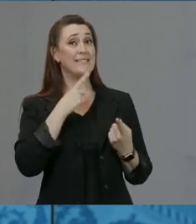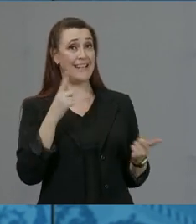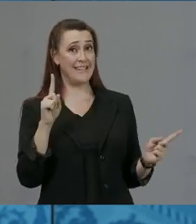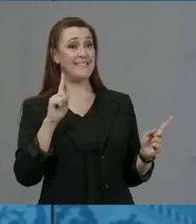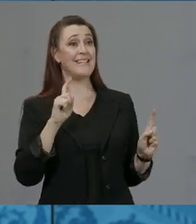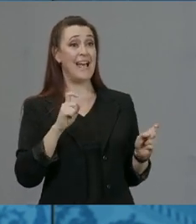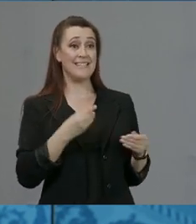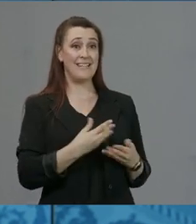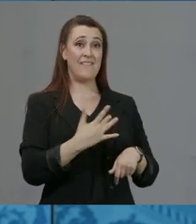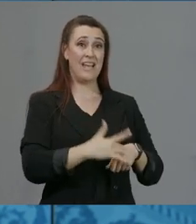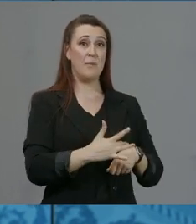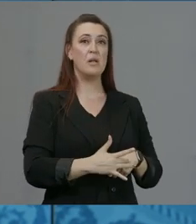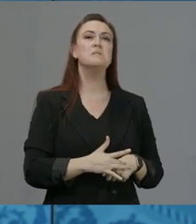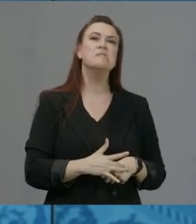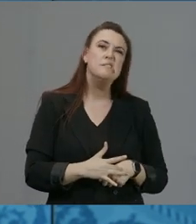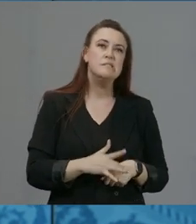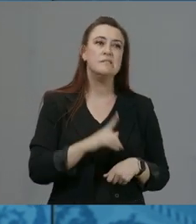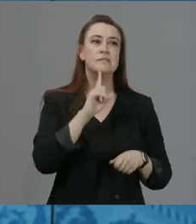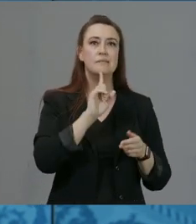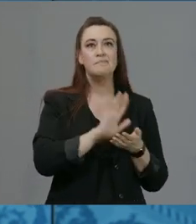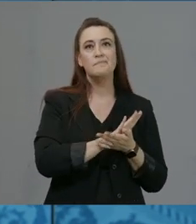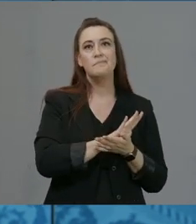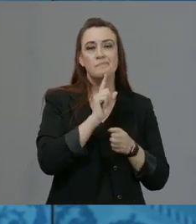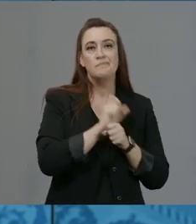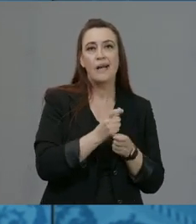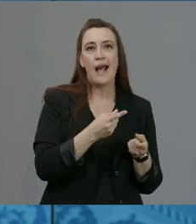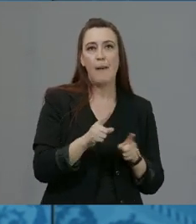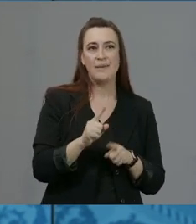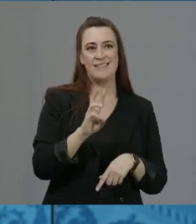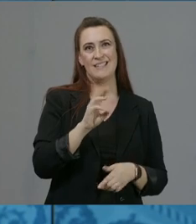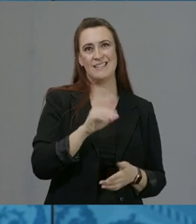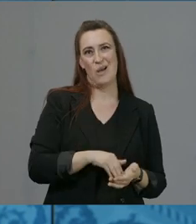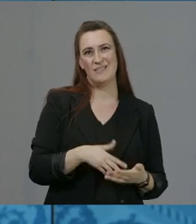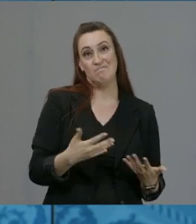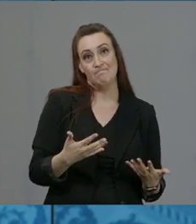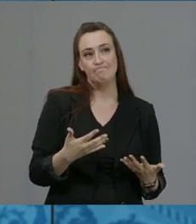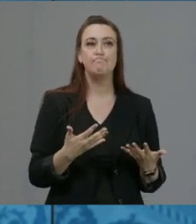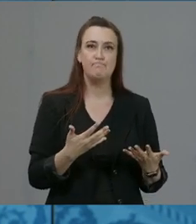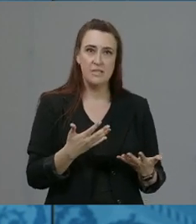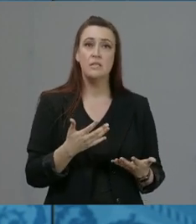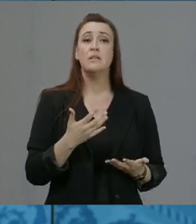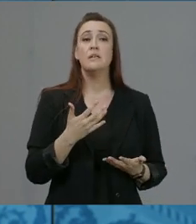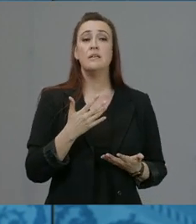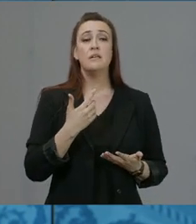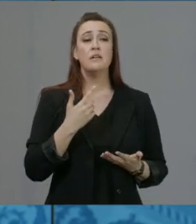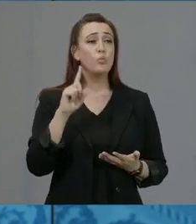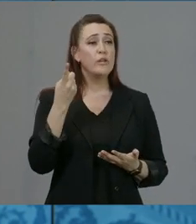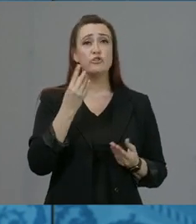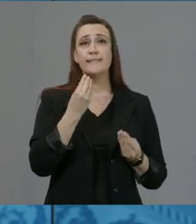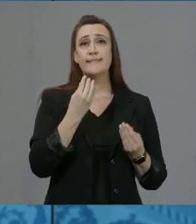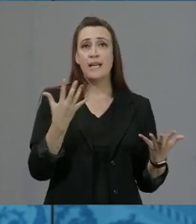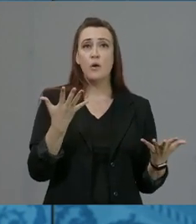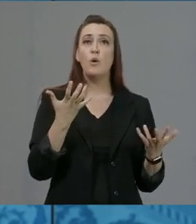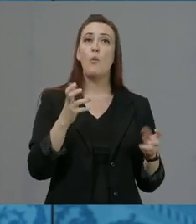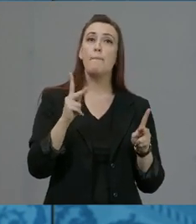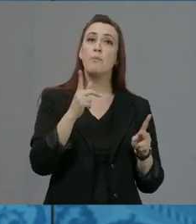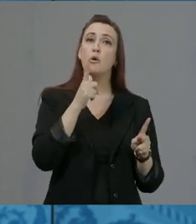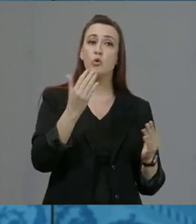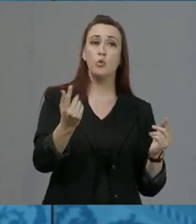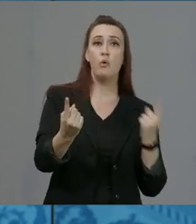6,500 tests were available. The only criteria we put out there was that we wanted people that thought they